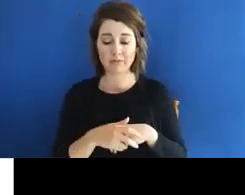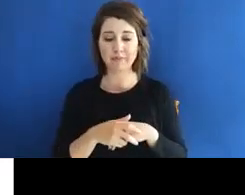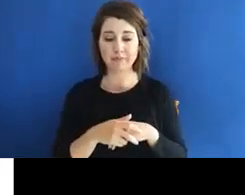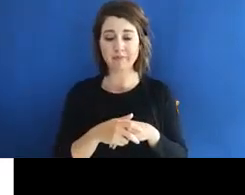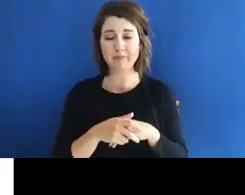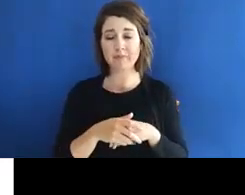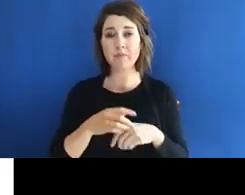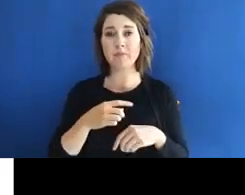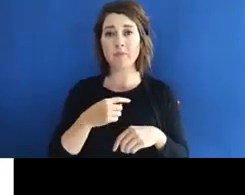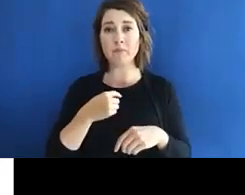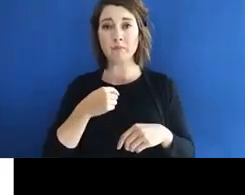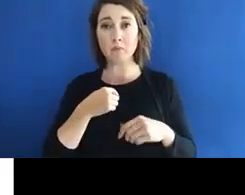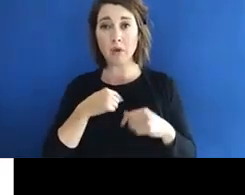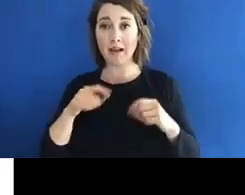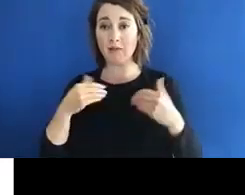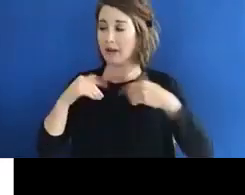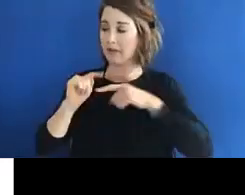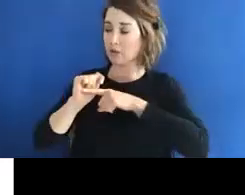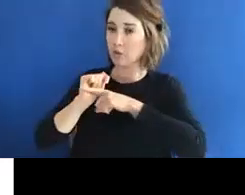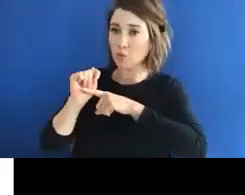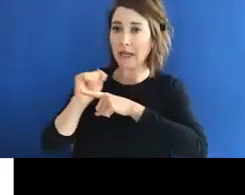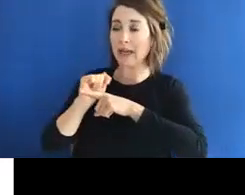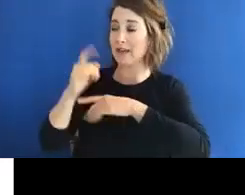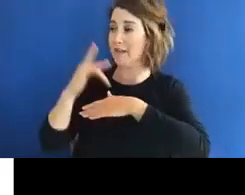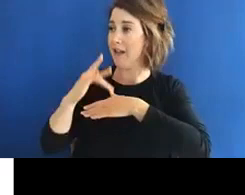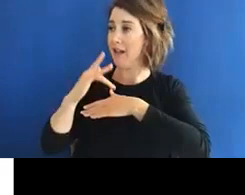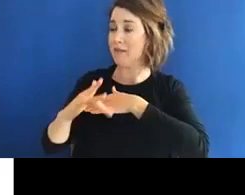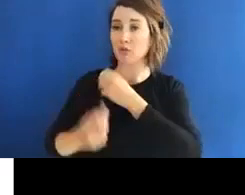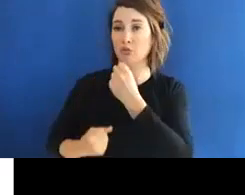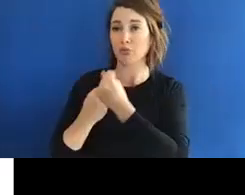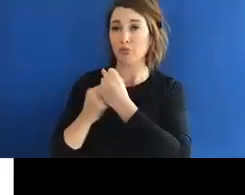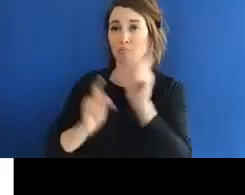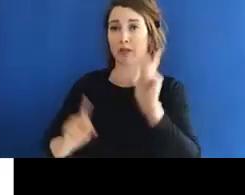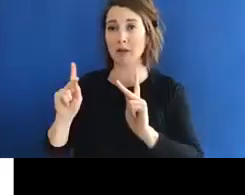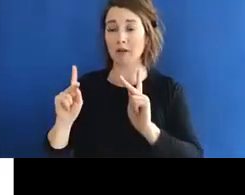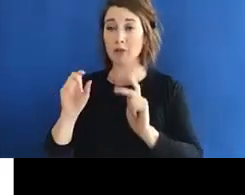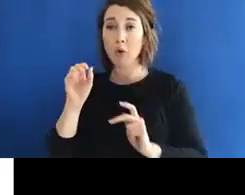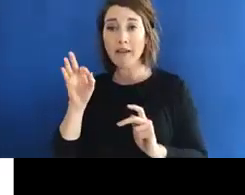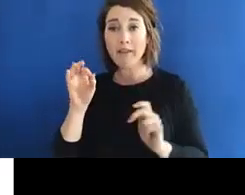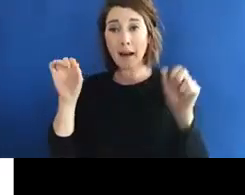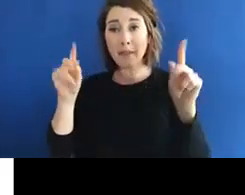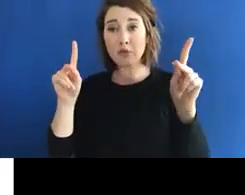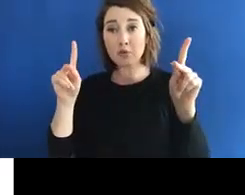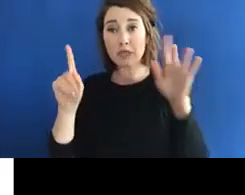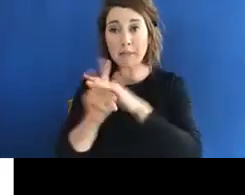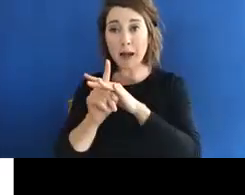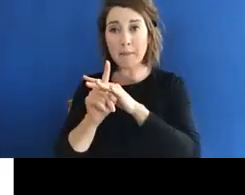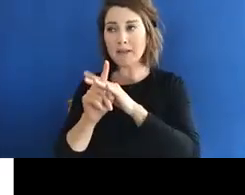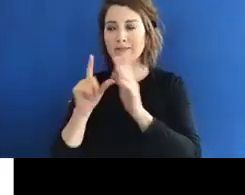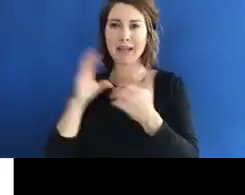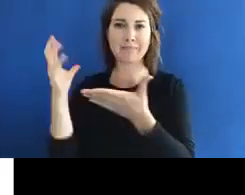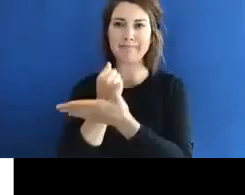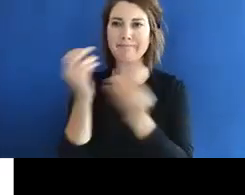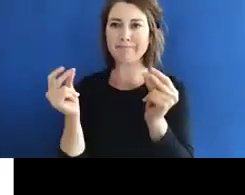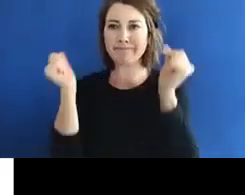the training and support to individuals so that they're ready to take advantage of those opportunities. And again, making sure that while